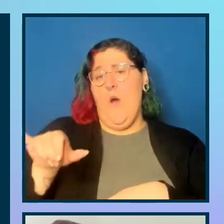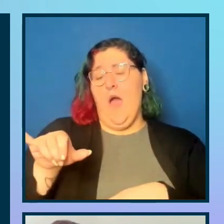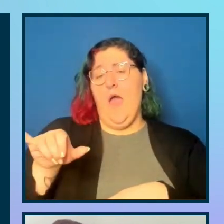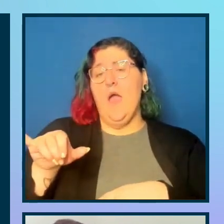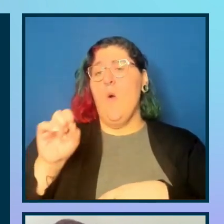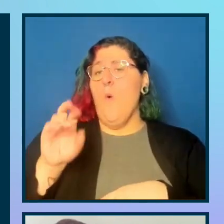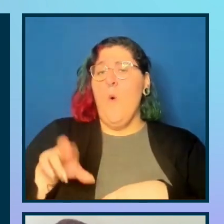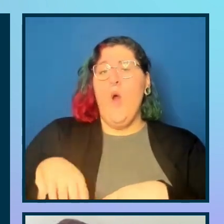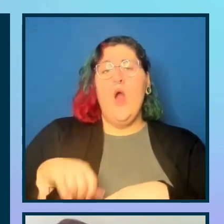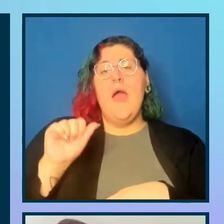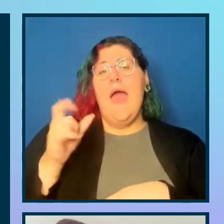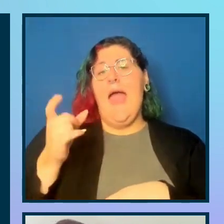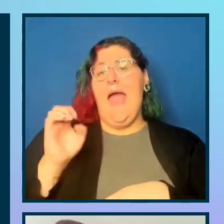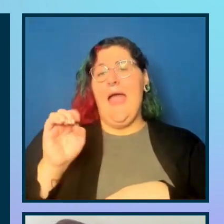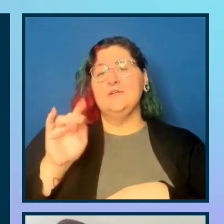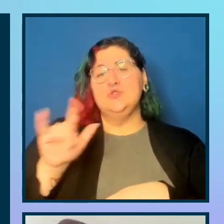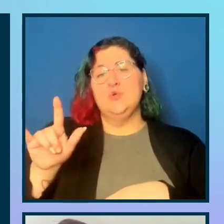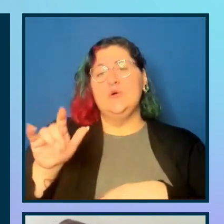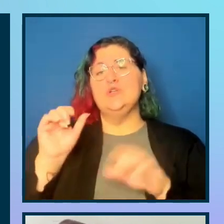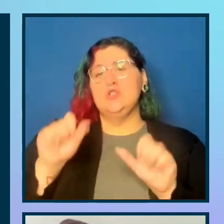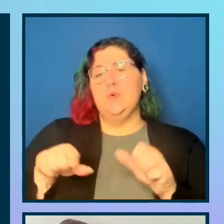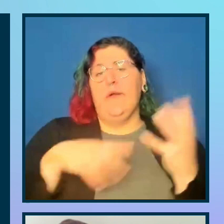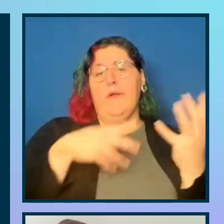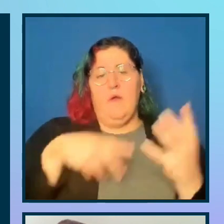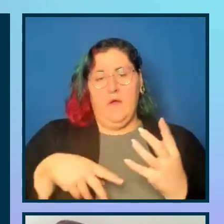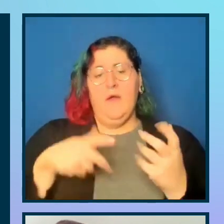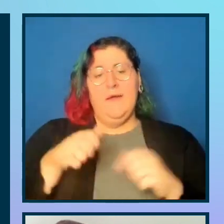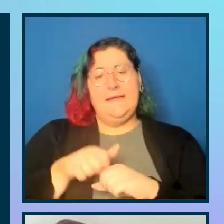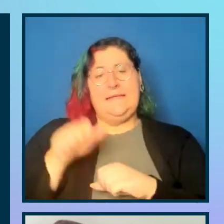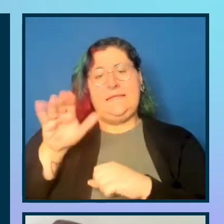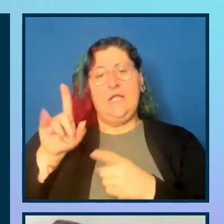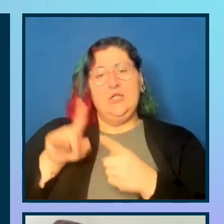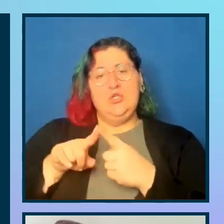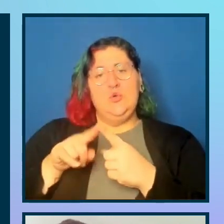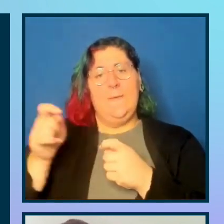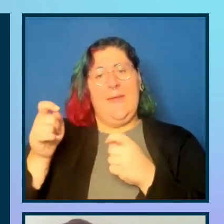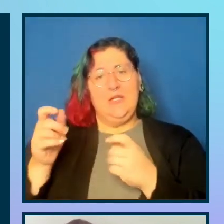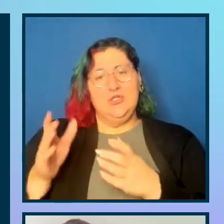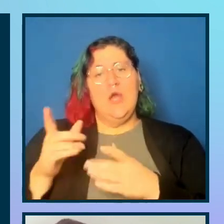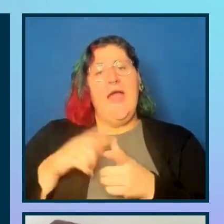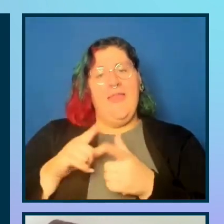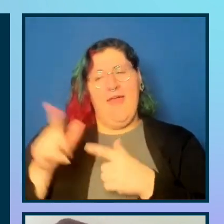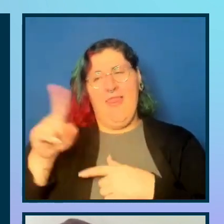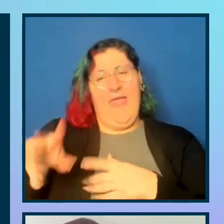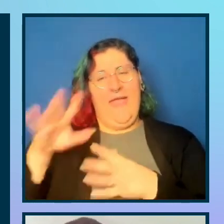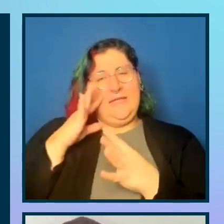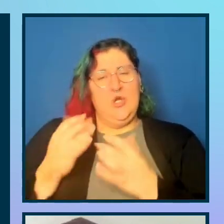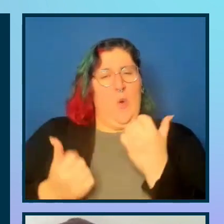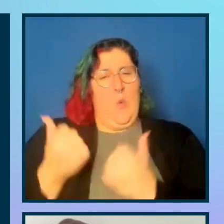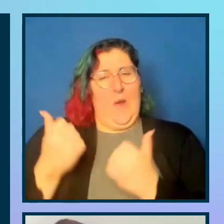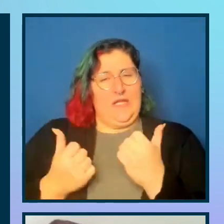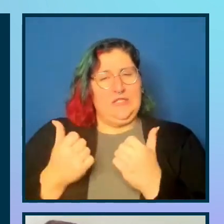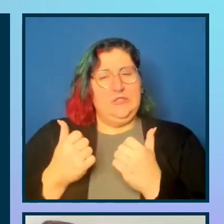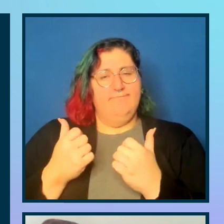could send that report off to management and determine which accessibility concerns it makes the most sense to address. Of course, again, with the theme, always do